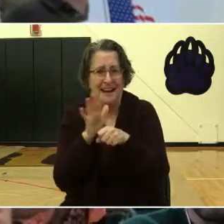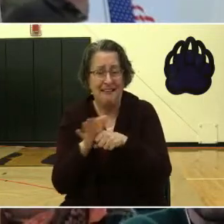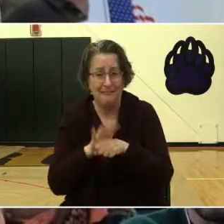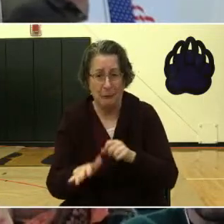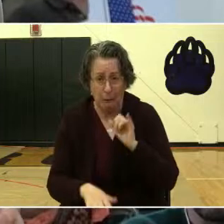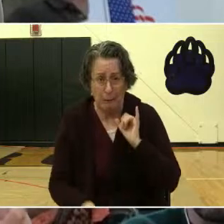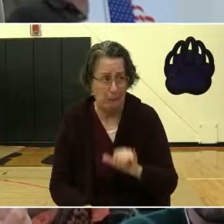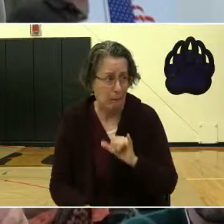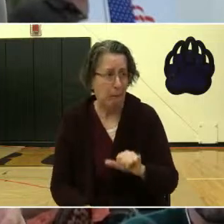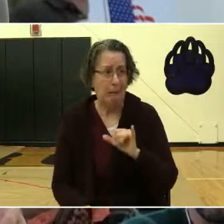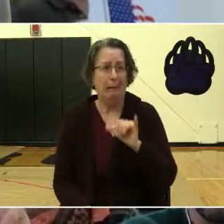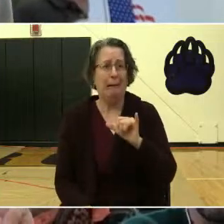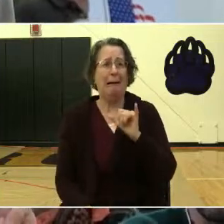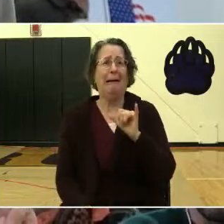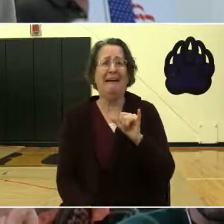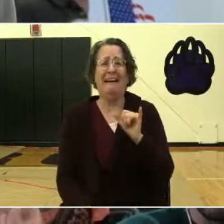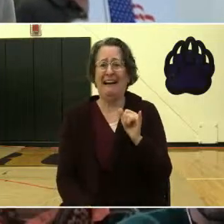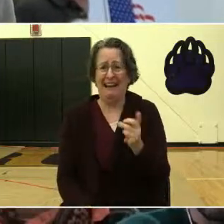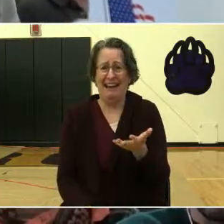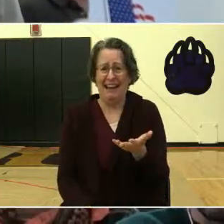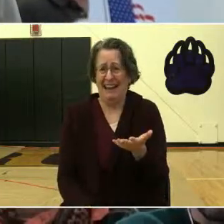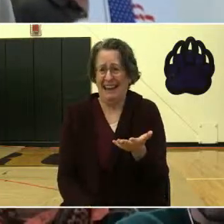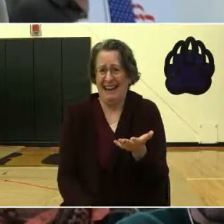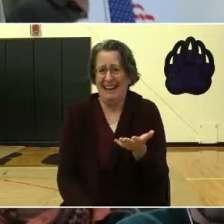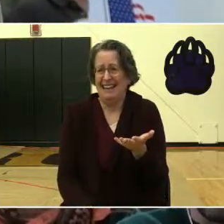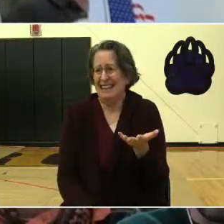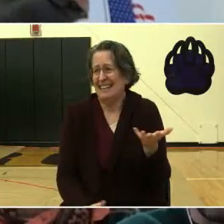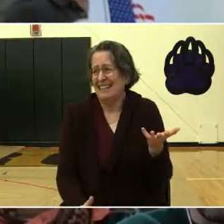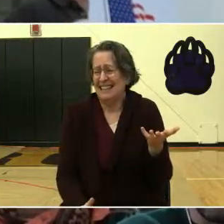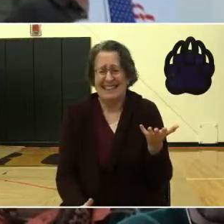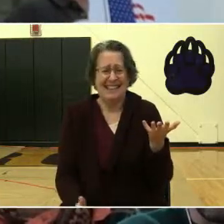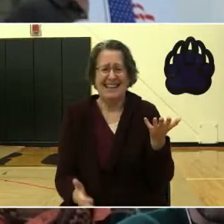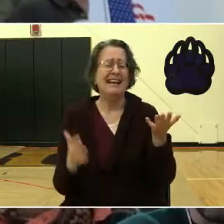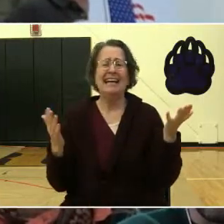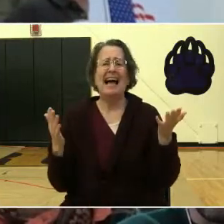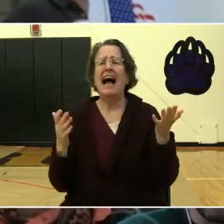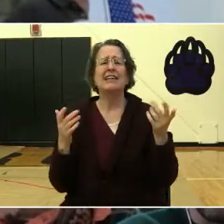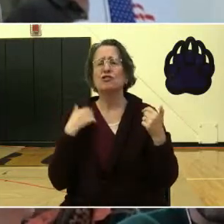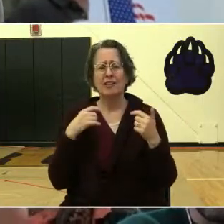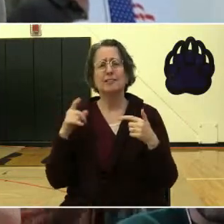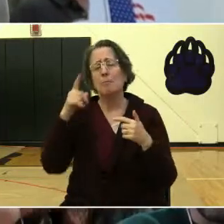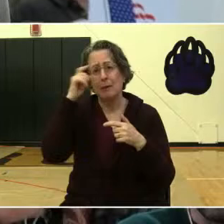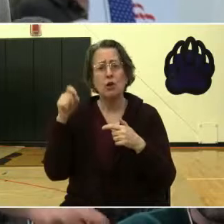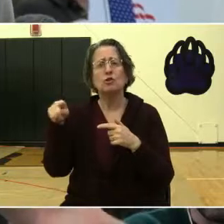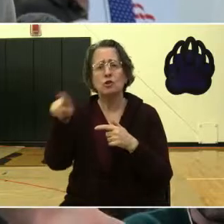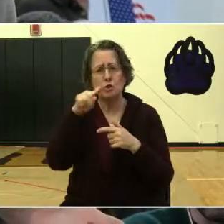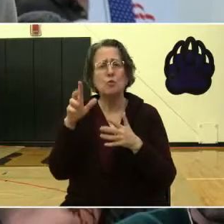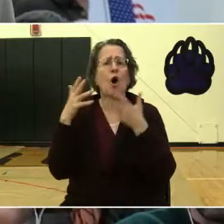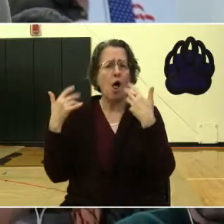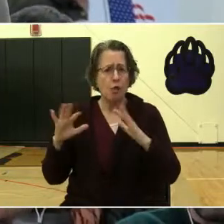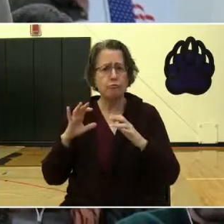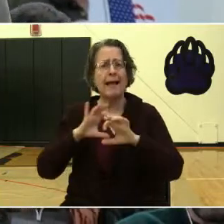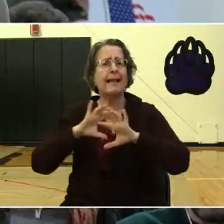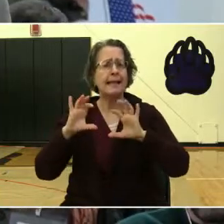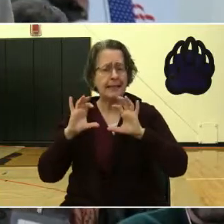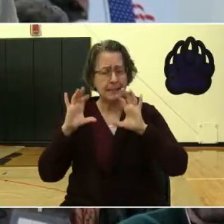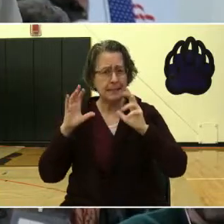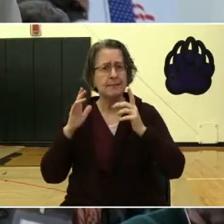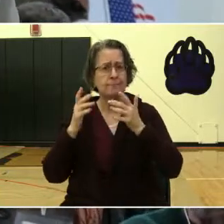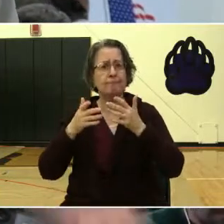just not exactly sure how that argument gets to a no vote so I'm in support of it I